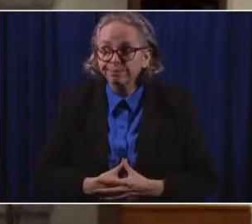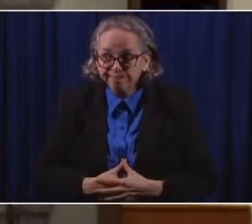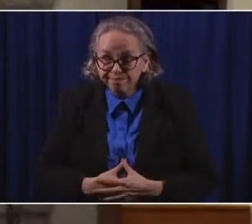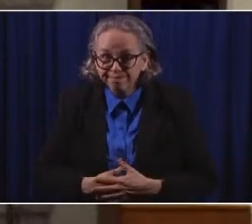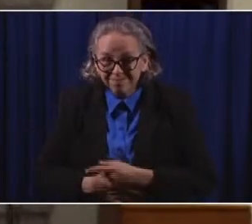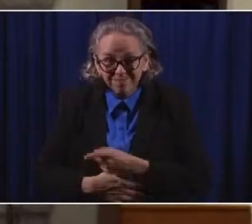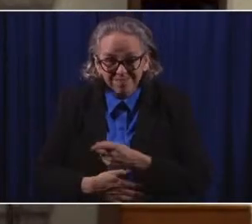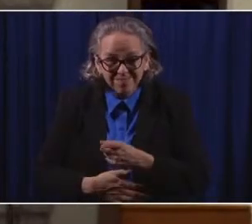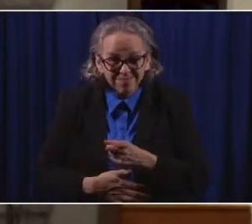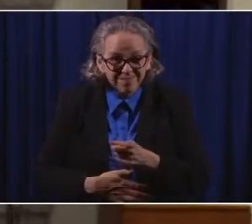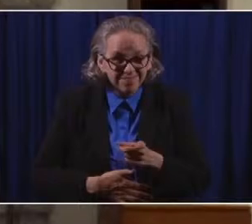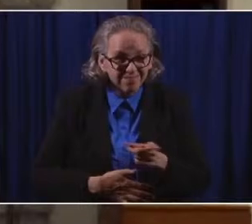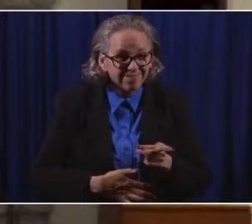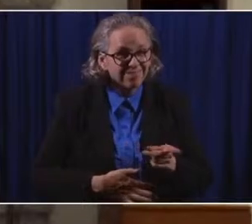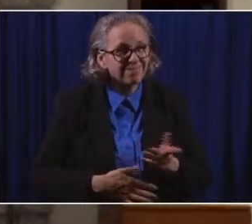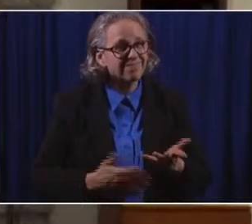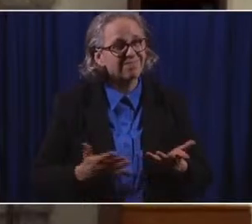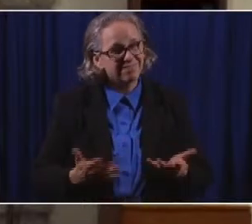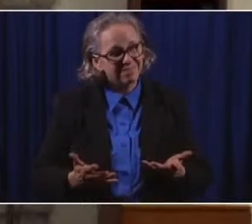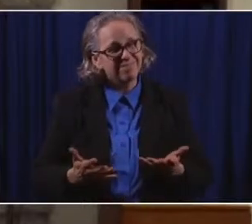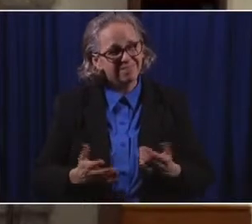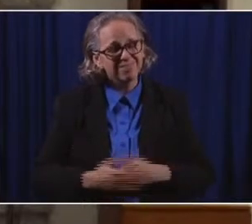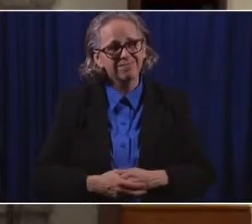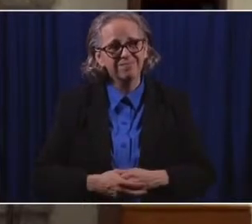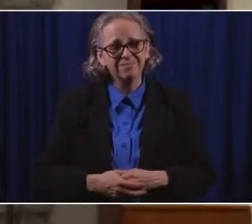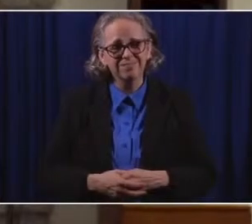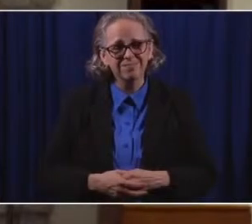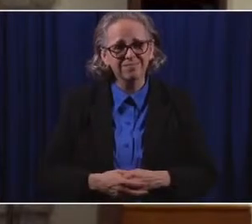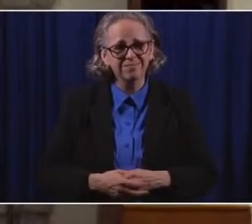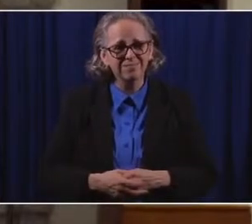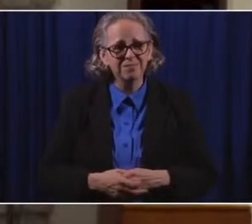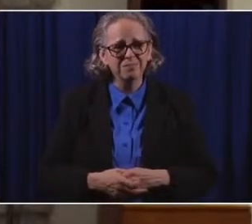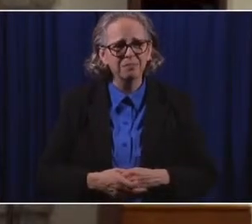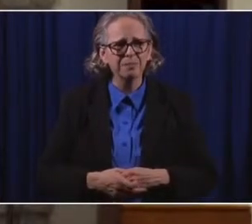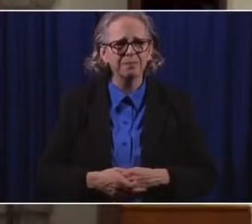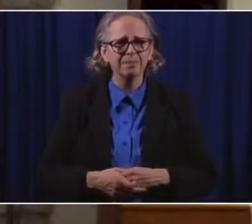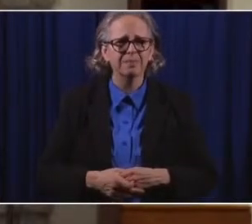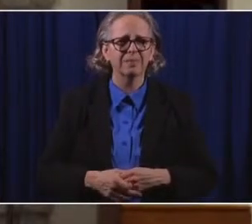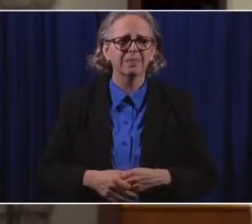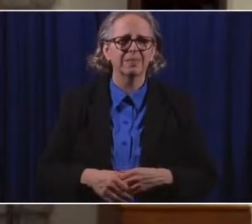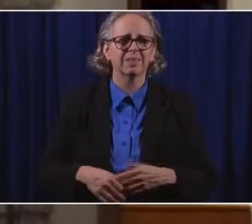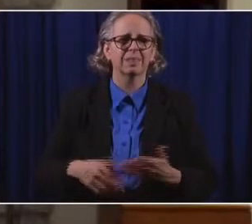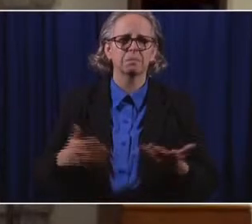In the words of two great Ohio State coaches, and